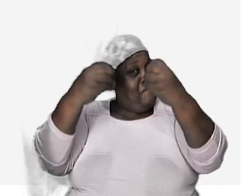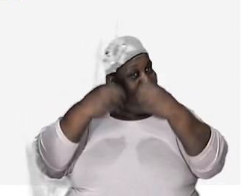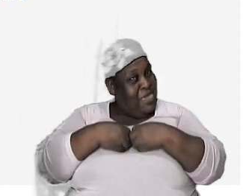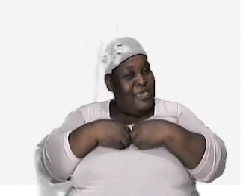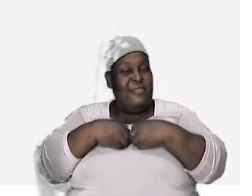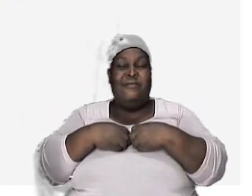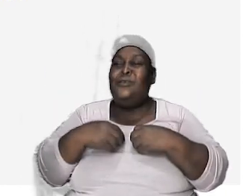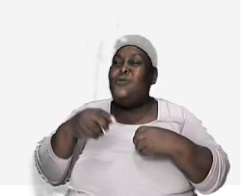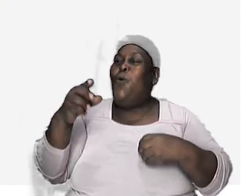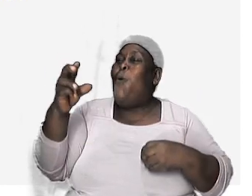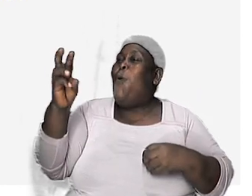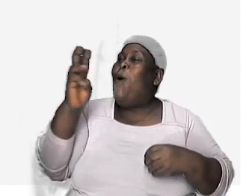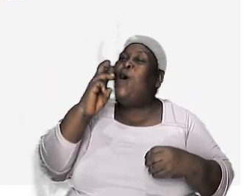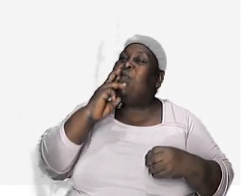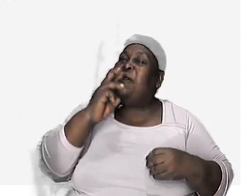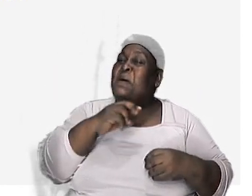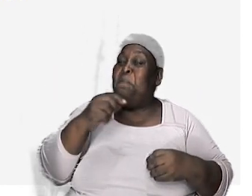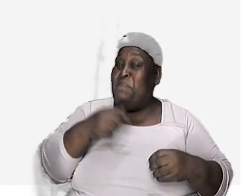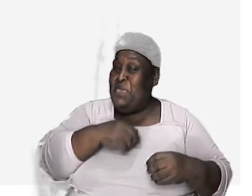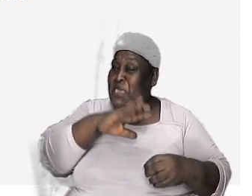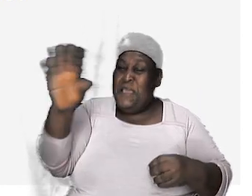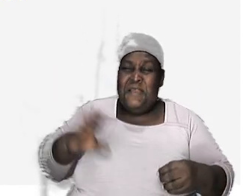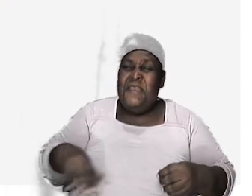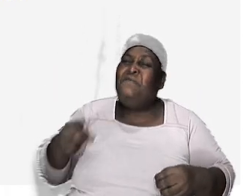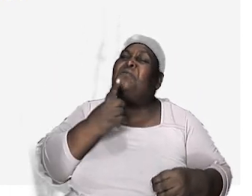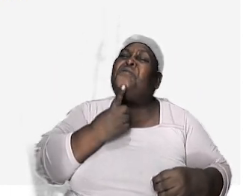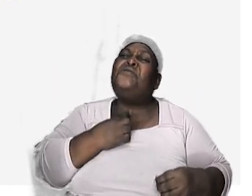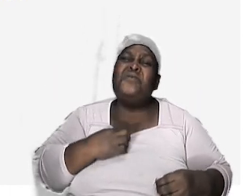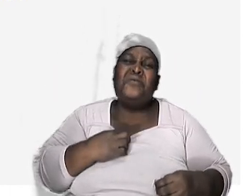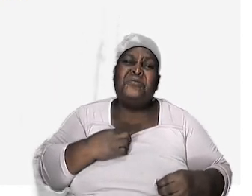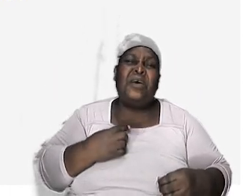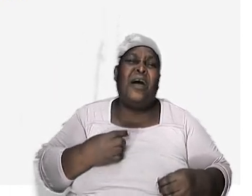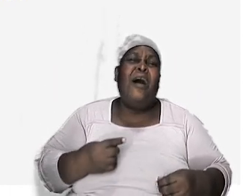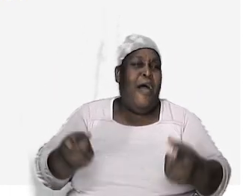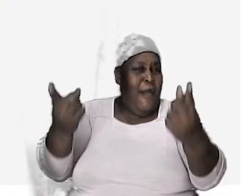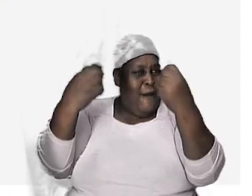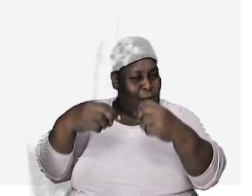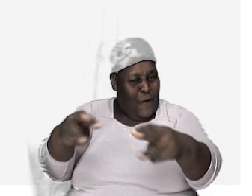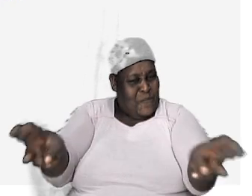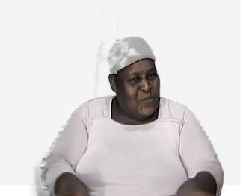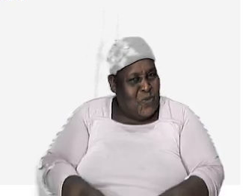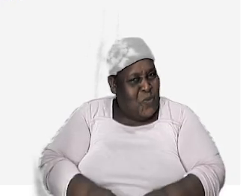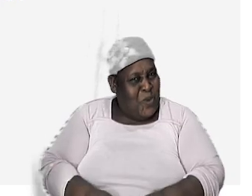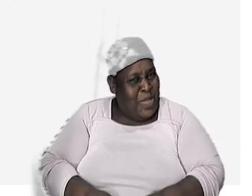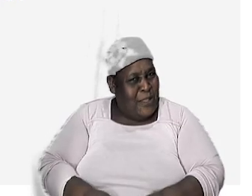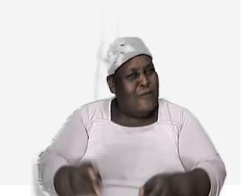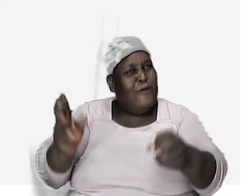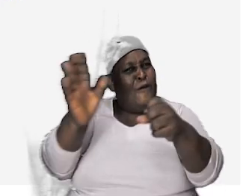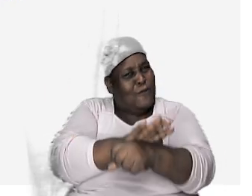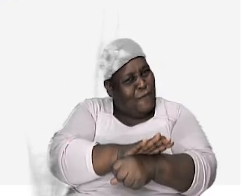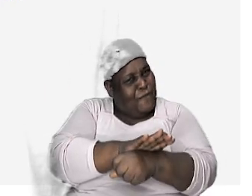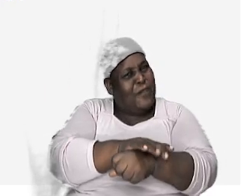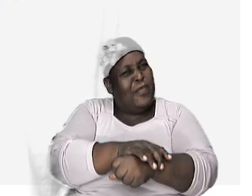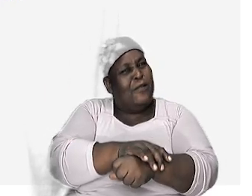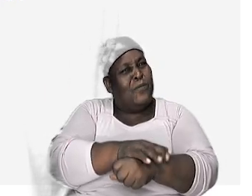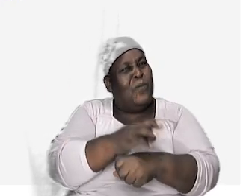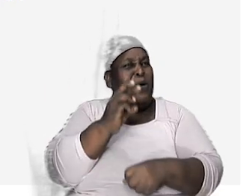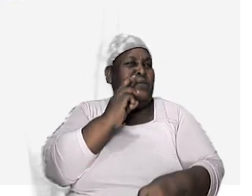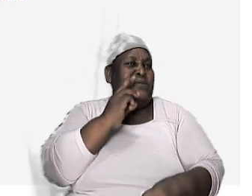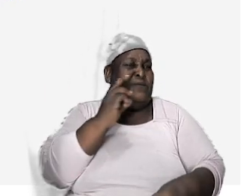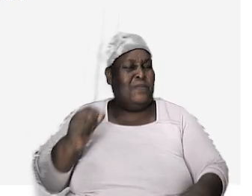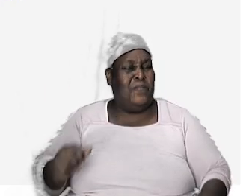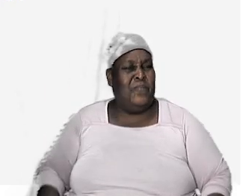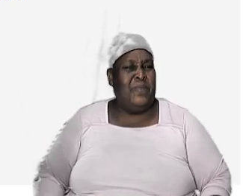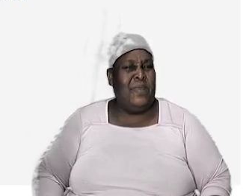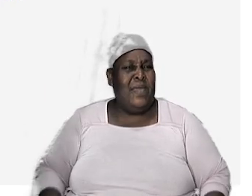now come here to draw. And that's what people are looking for. People want to get to that place where they're in the presence of God.